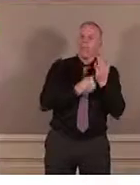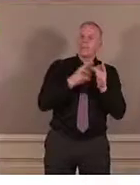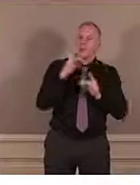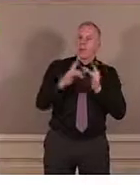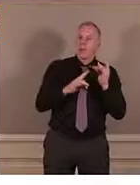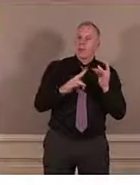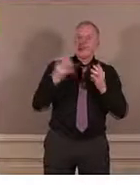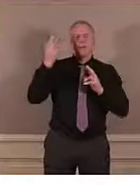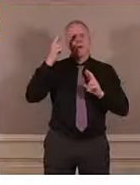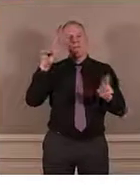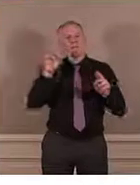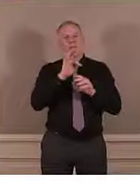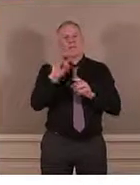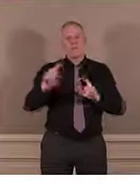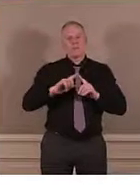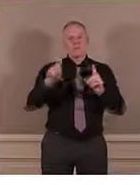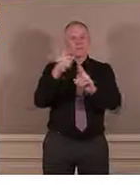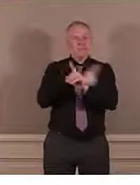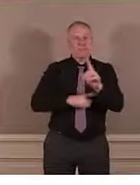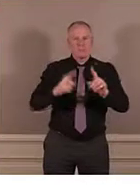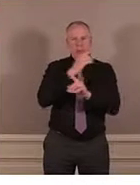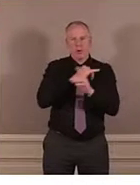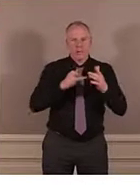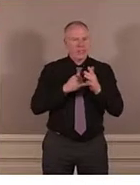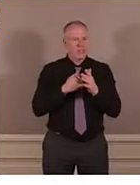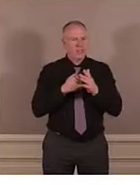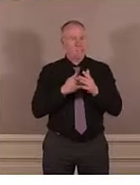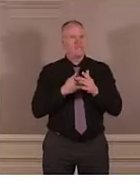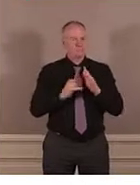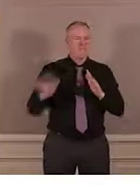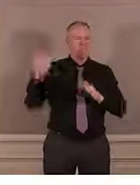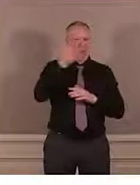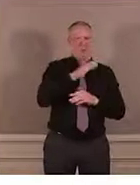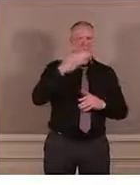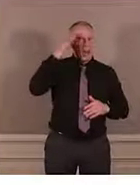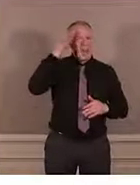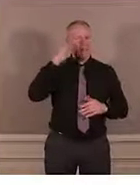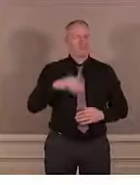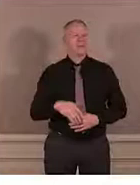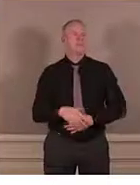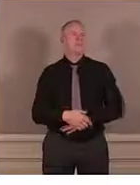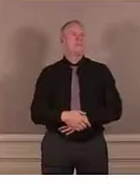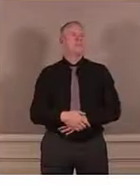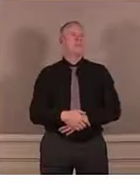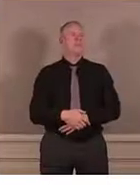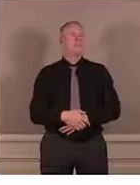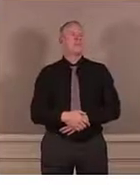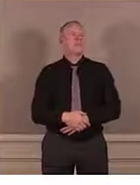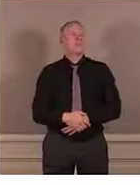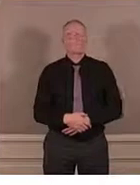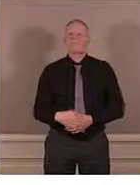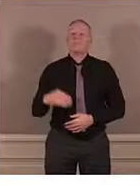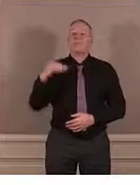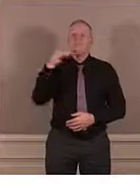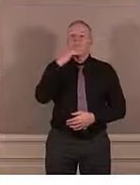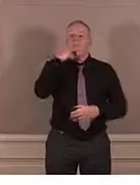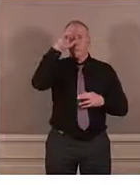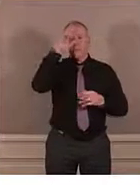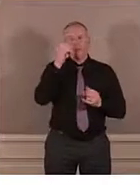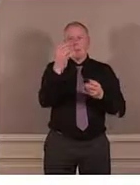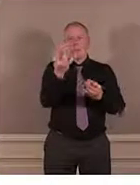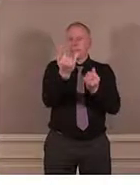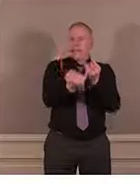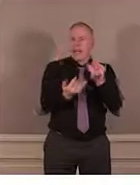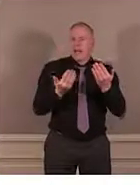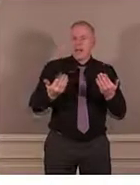also representatives from different disability organisations across the country. Importantly, and I'm going to go into a little bit of detail about